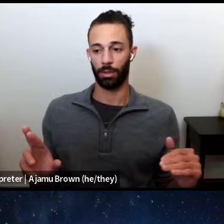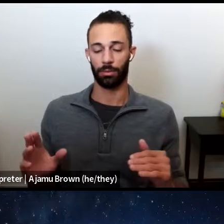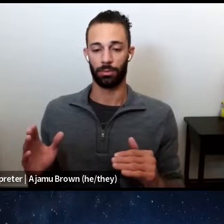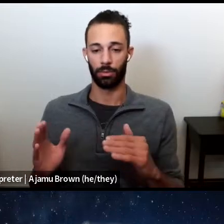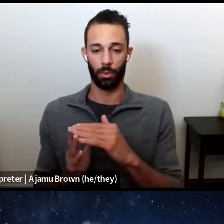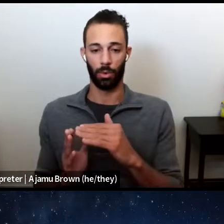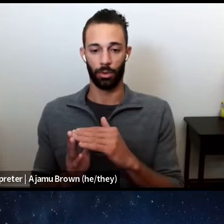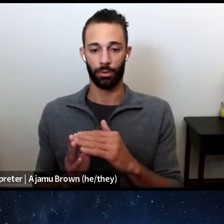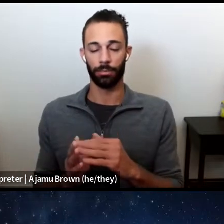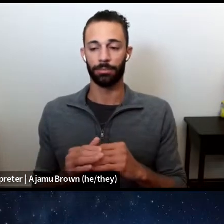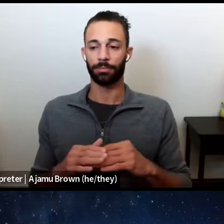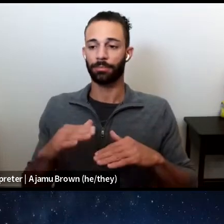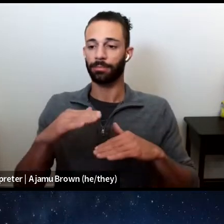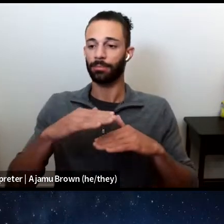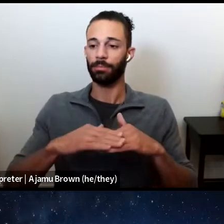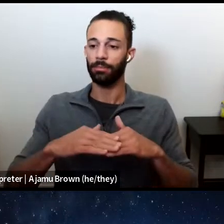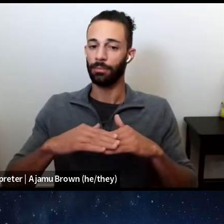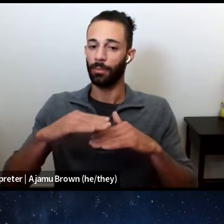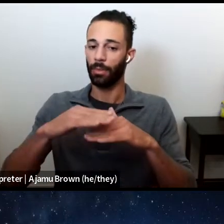layers?